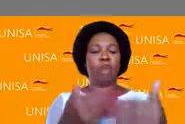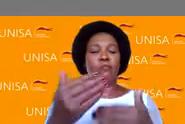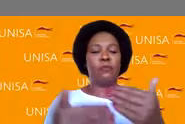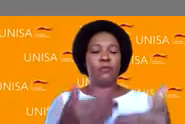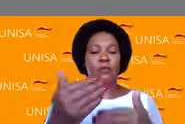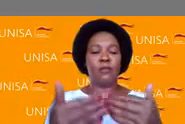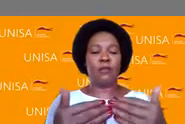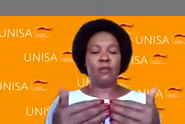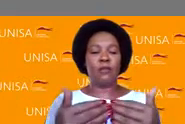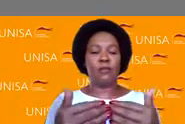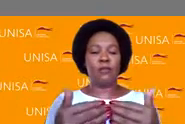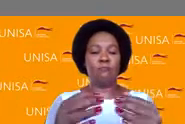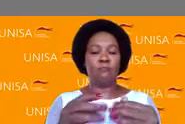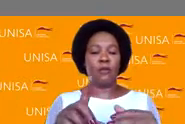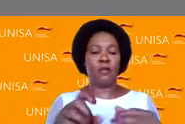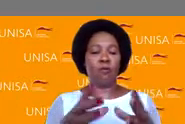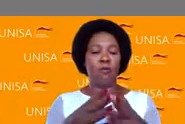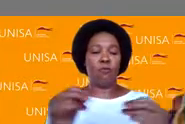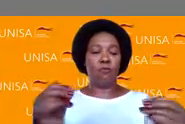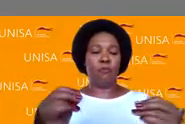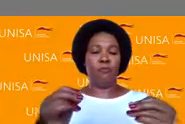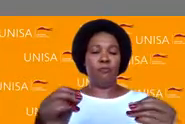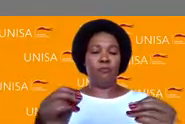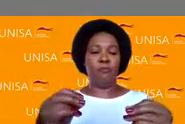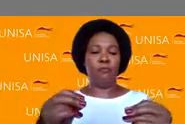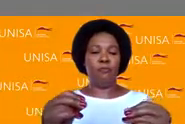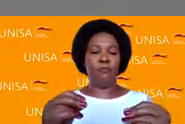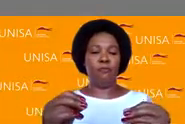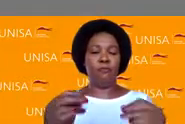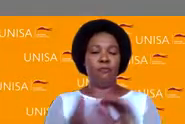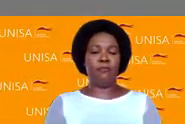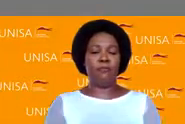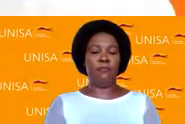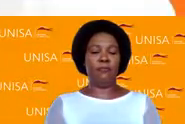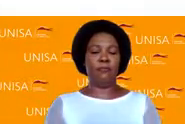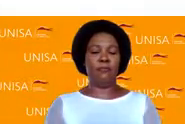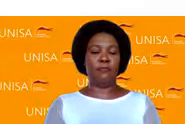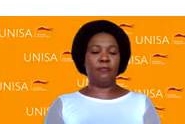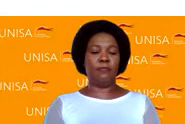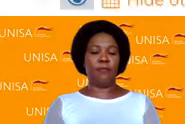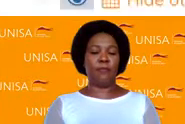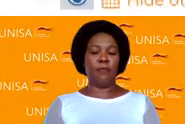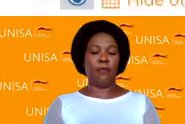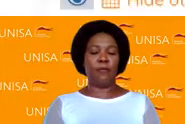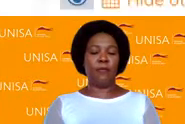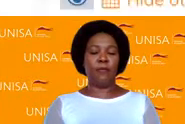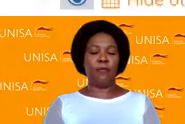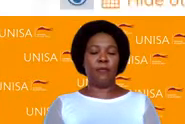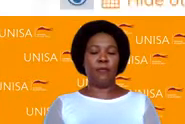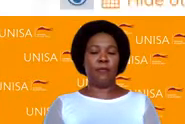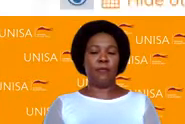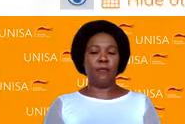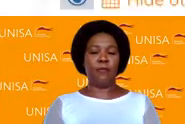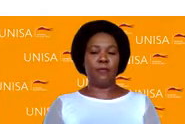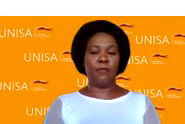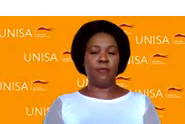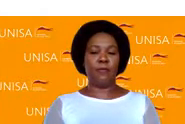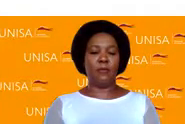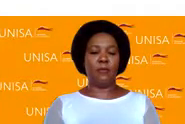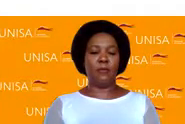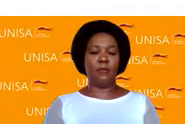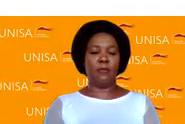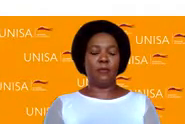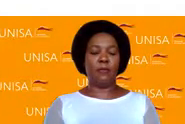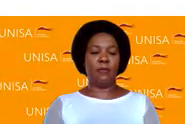as you complete all the. Oh, this one doesn't have the badges on it. Oh, that's bad. Let me just go on this